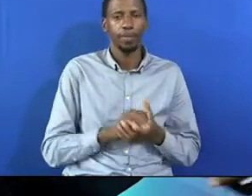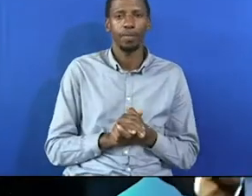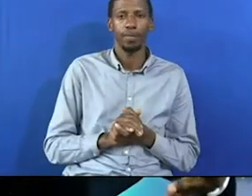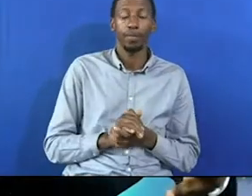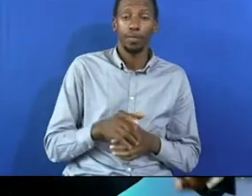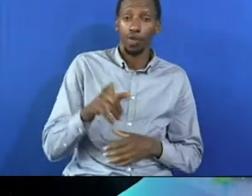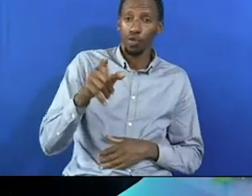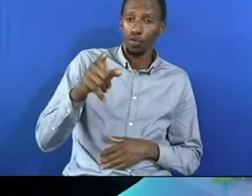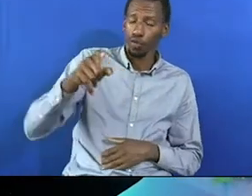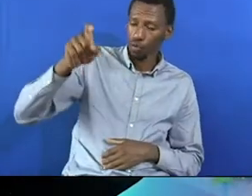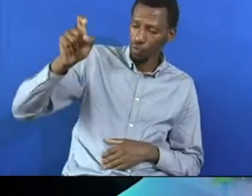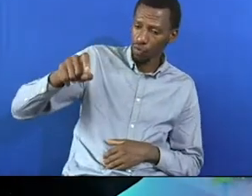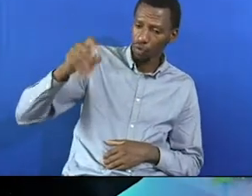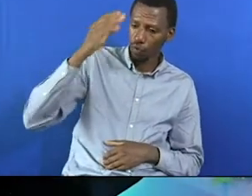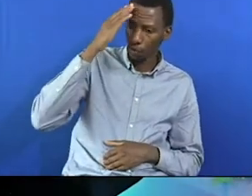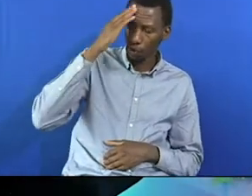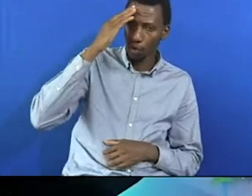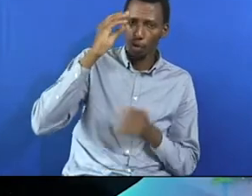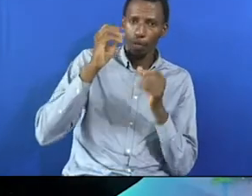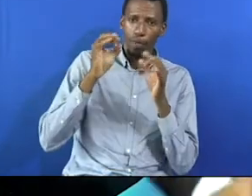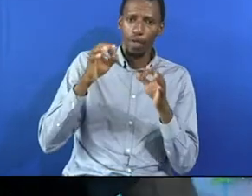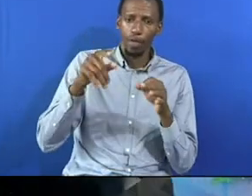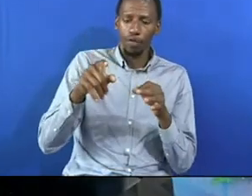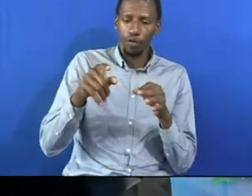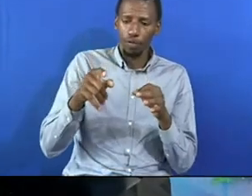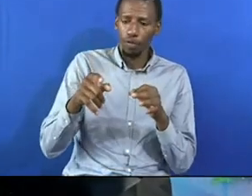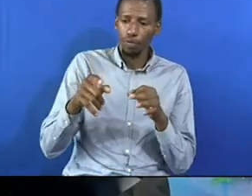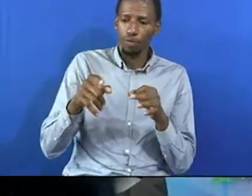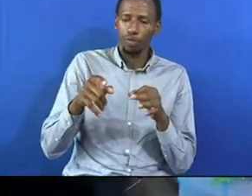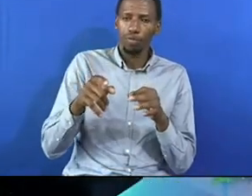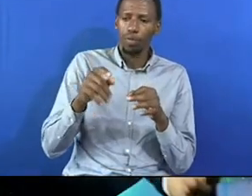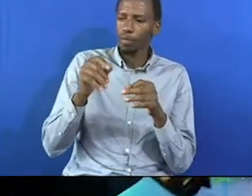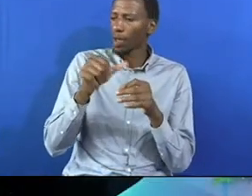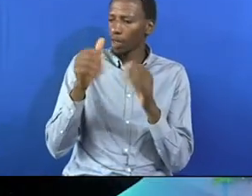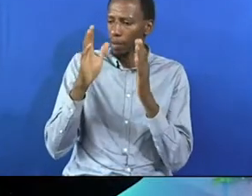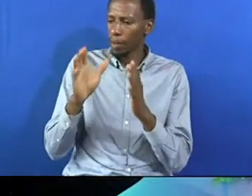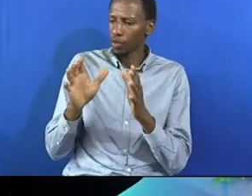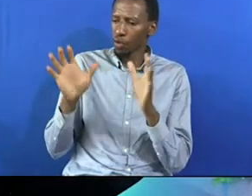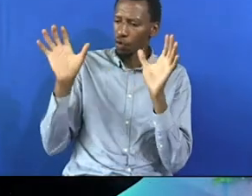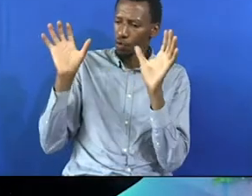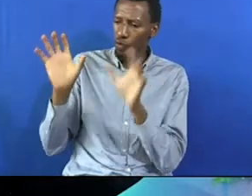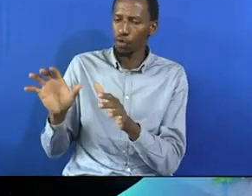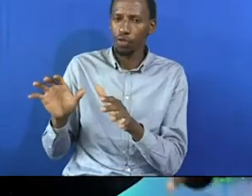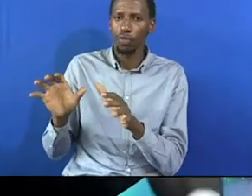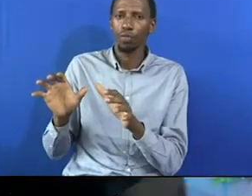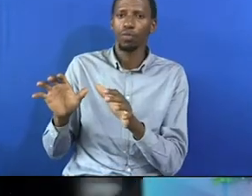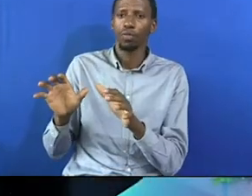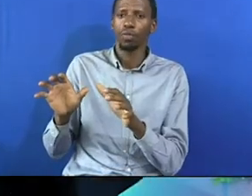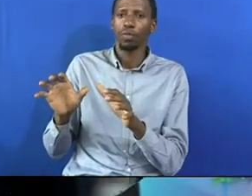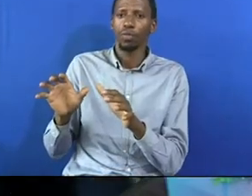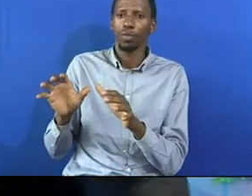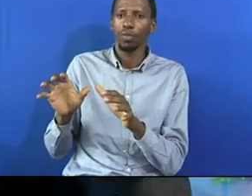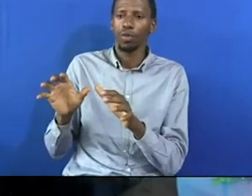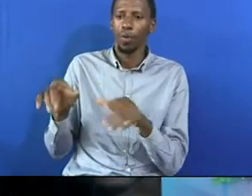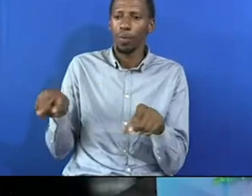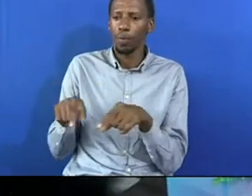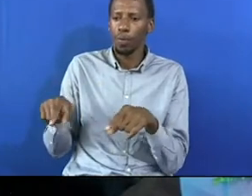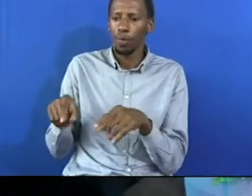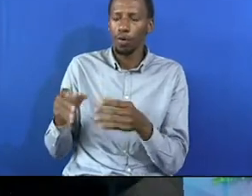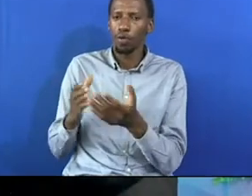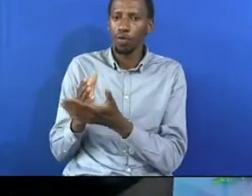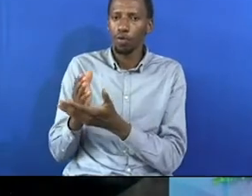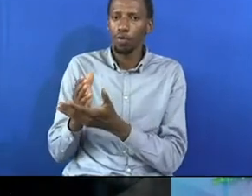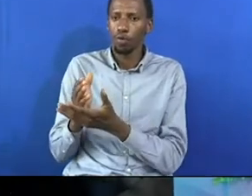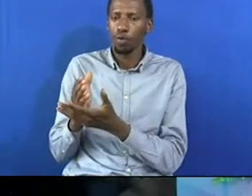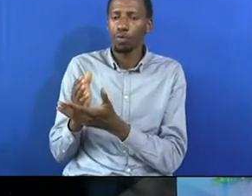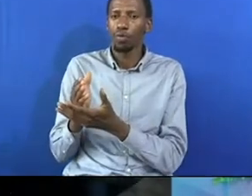You need to know that if you are traumatized into singlehood, trauma can be addressed medically and